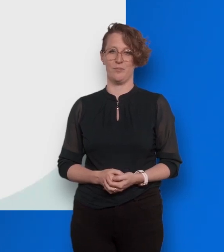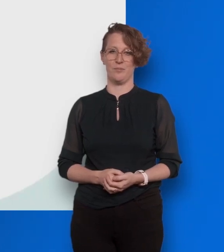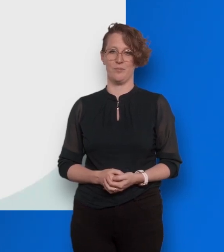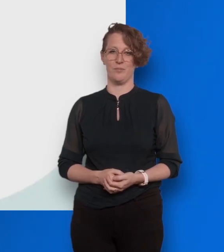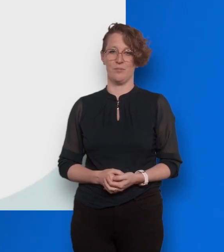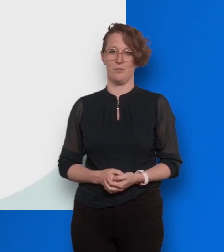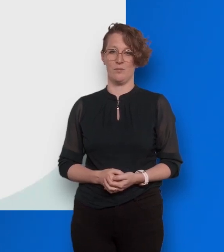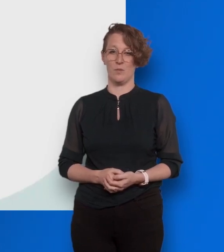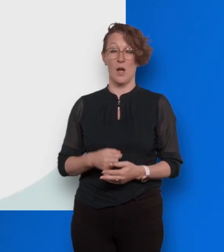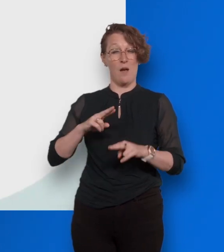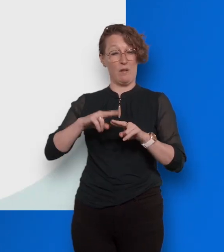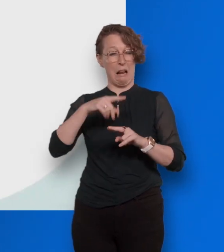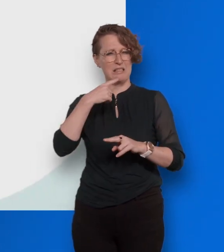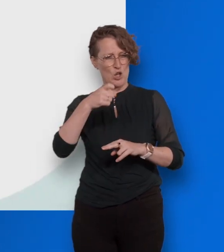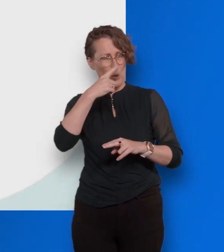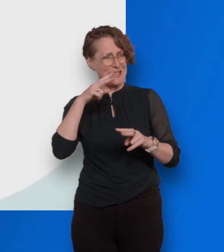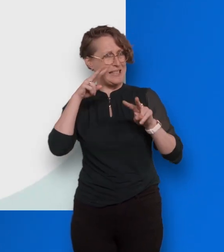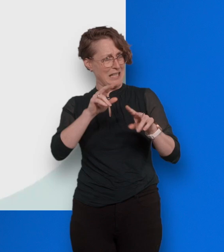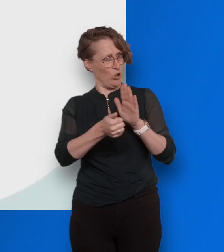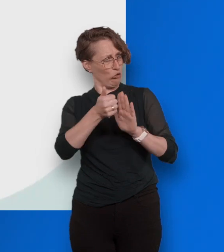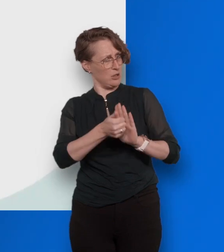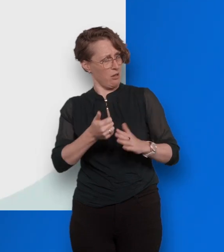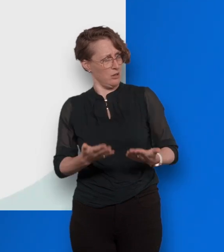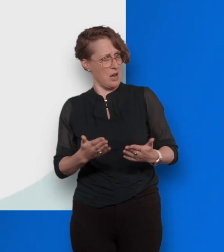Can you see the results now? No.